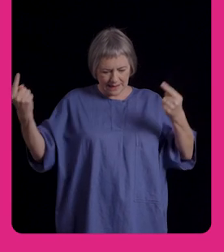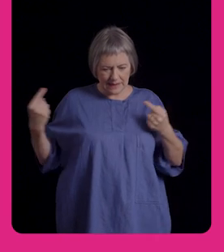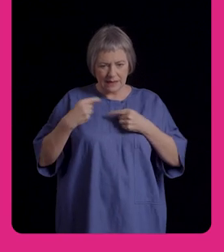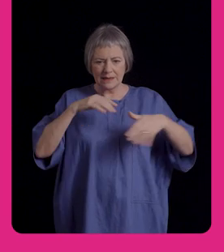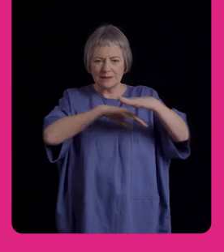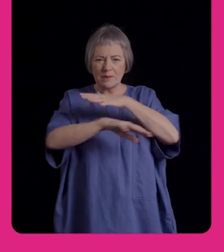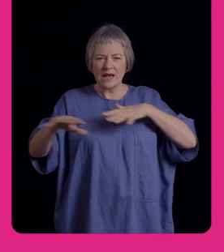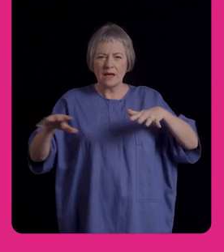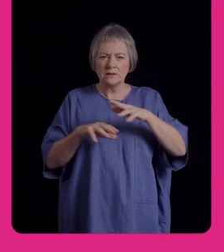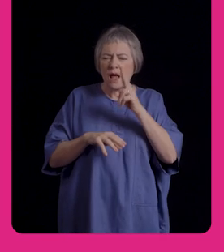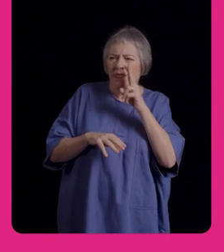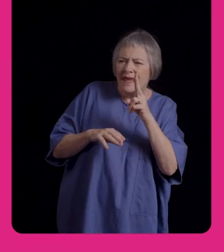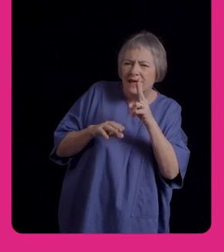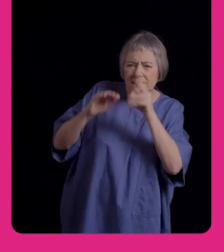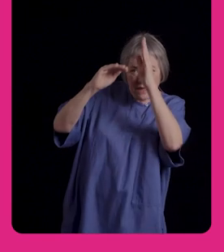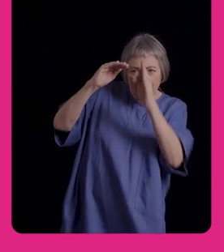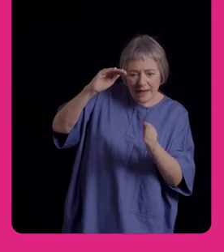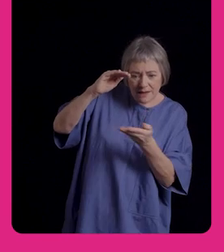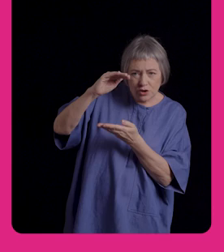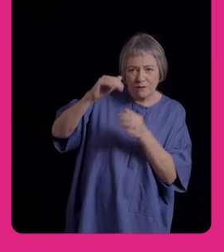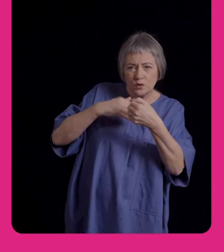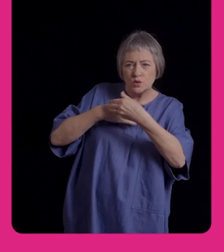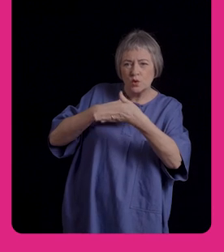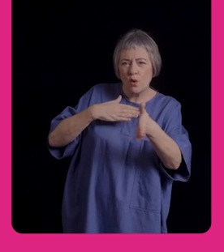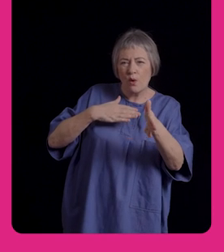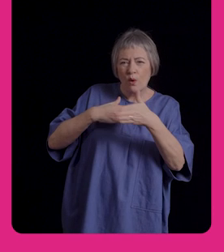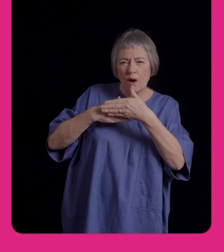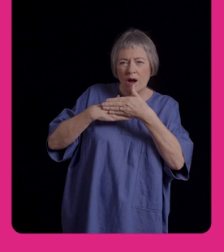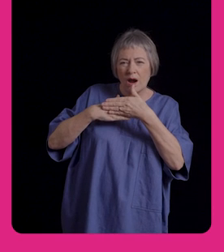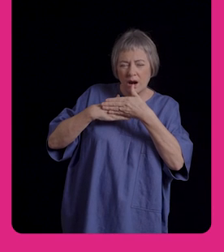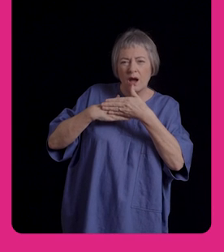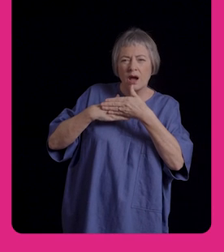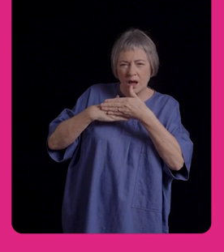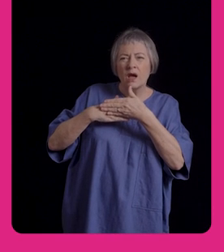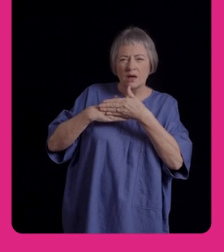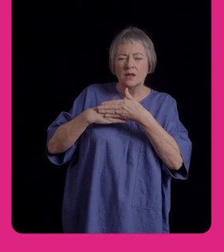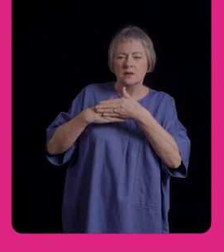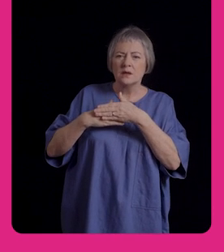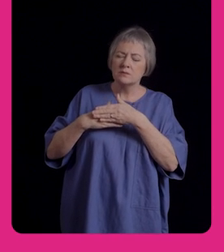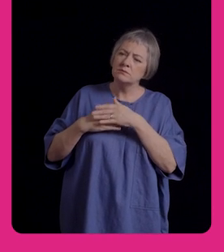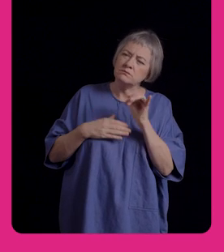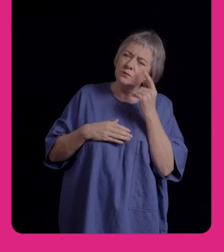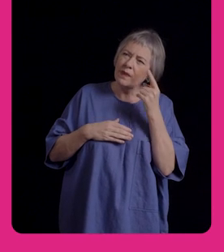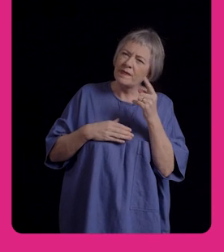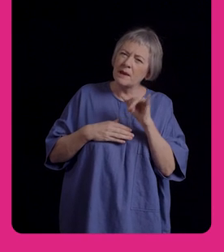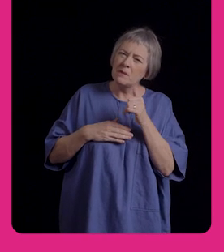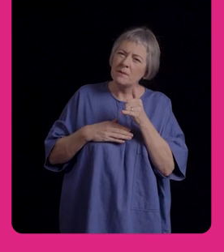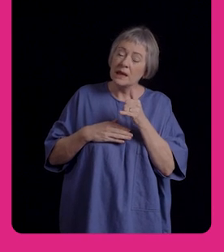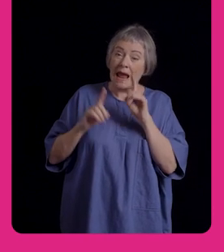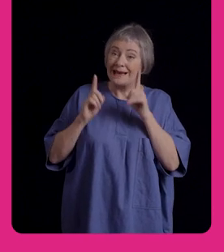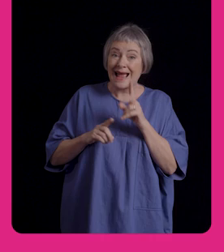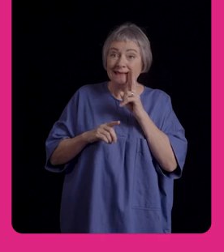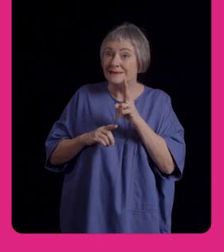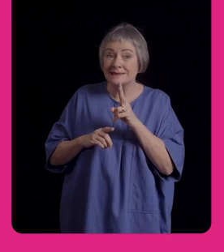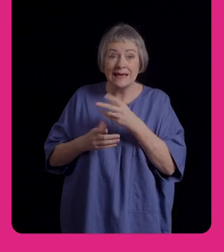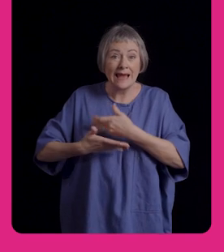though I think I can see the edge of a door towards the outside edge of my vision. So I think maybe, since I can't